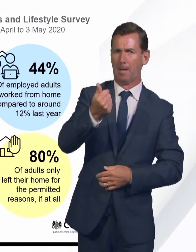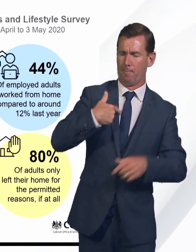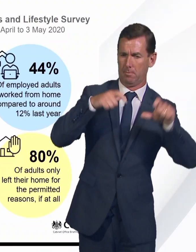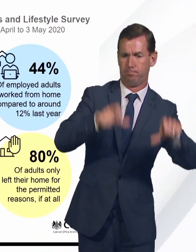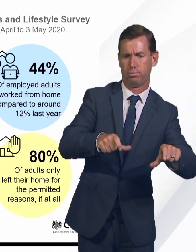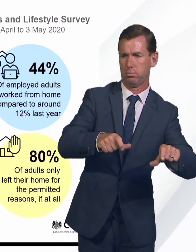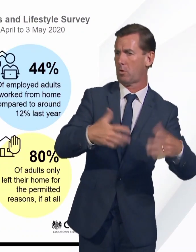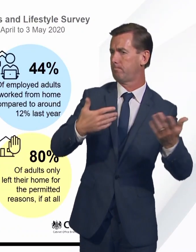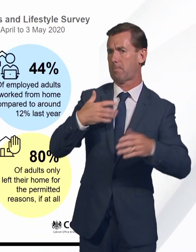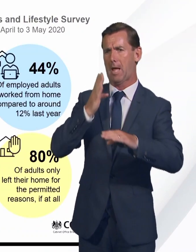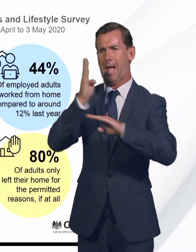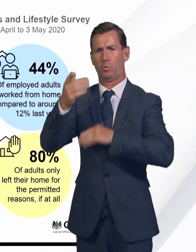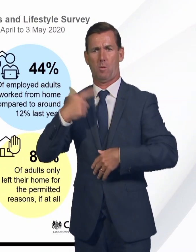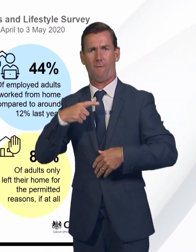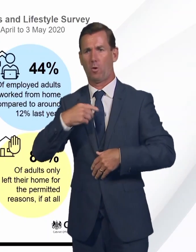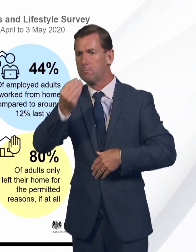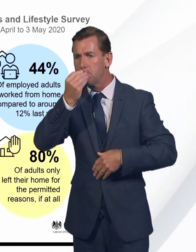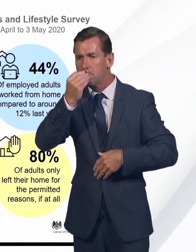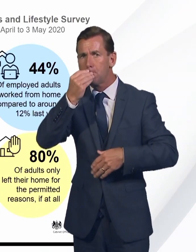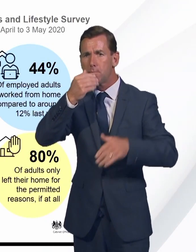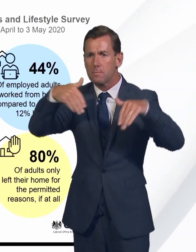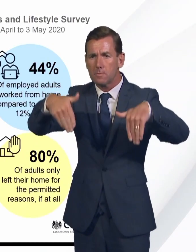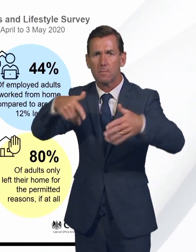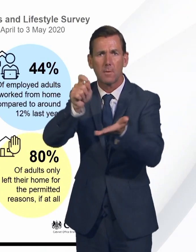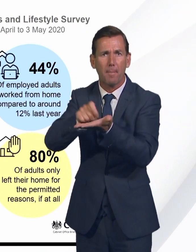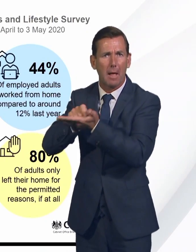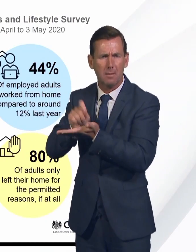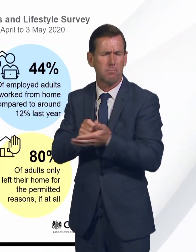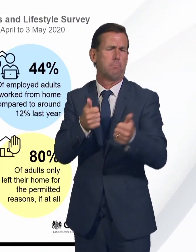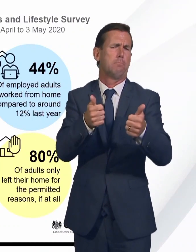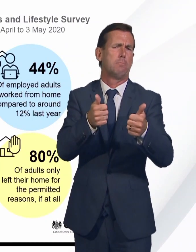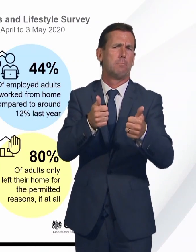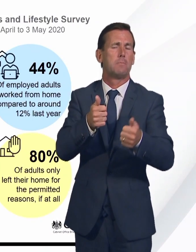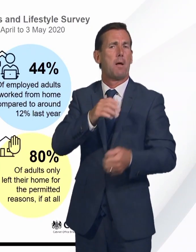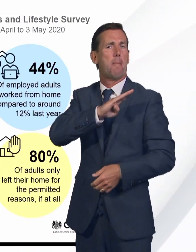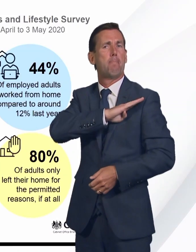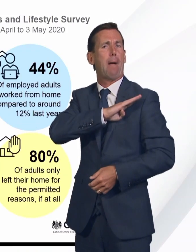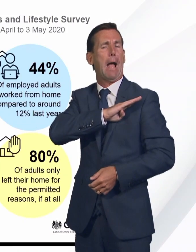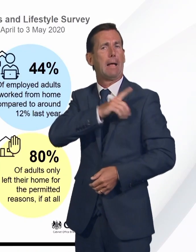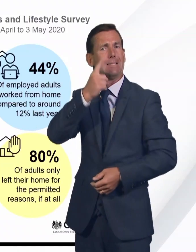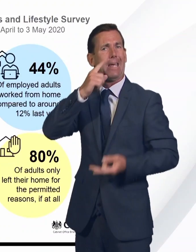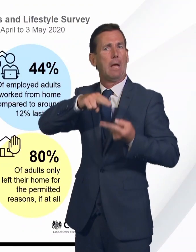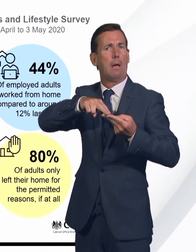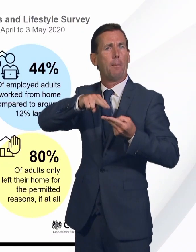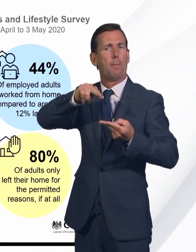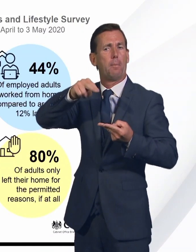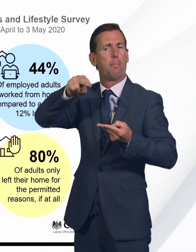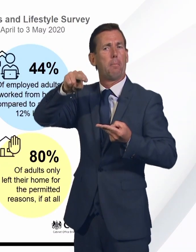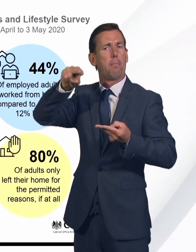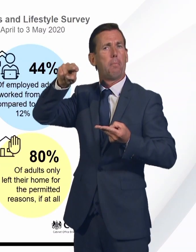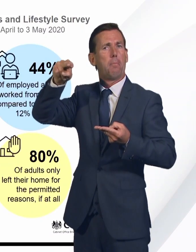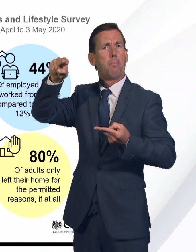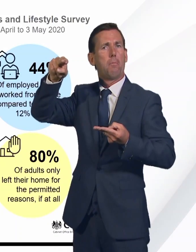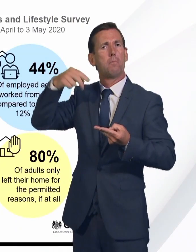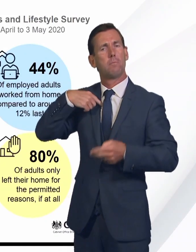are essential visits, and then a rise in the use of parks coming forward now. And we anticipate that